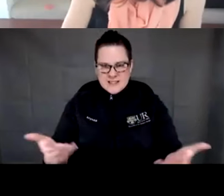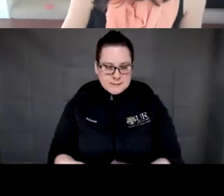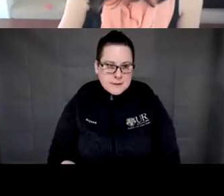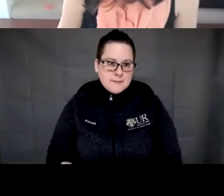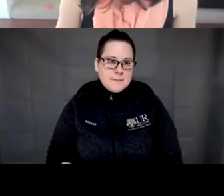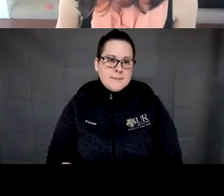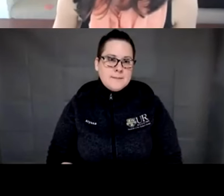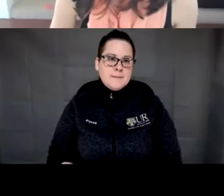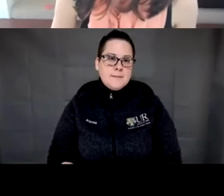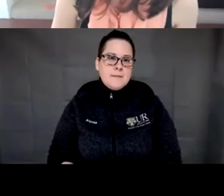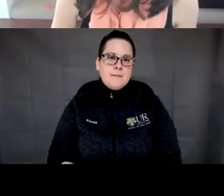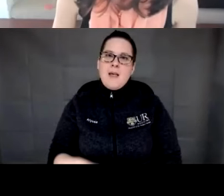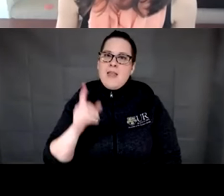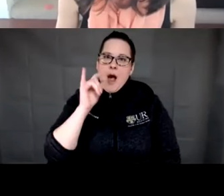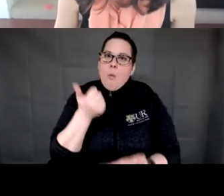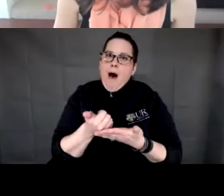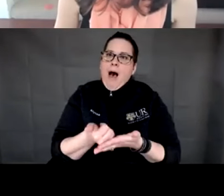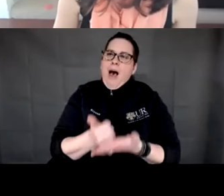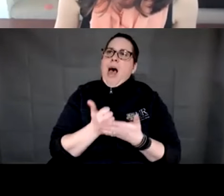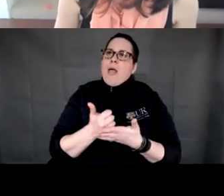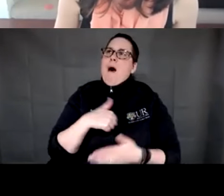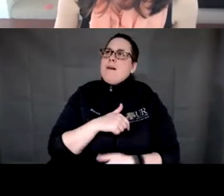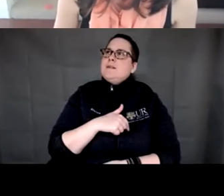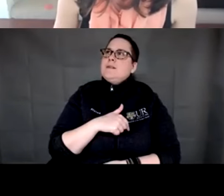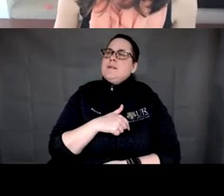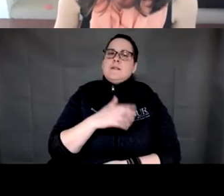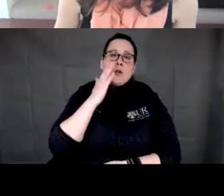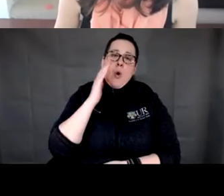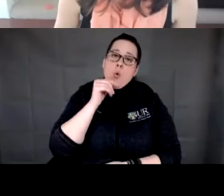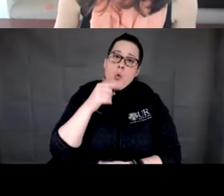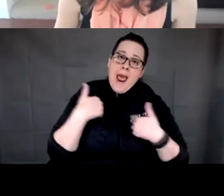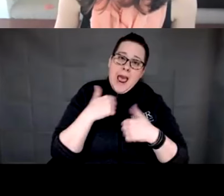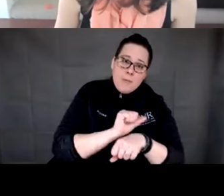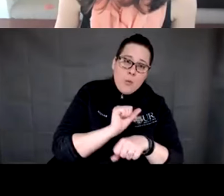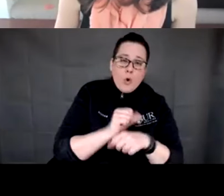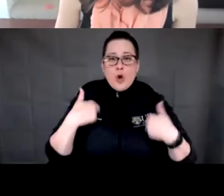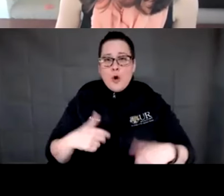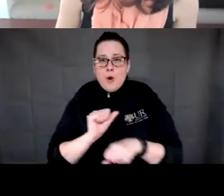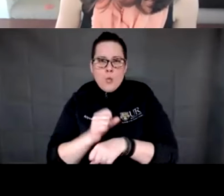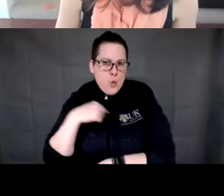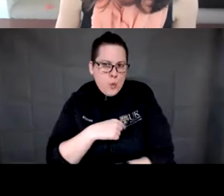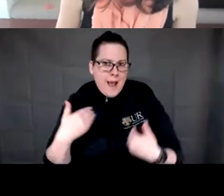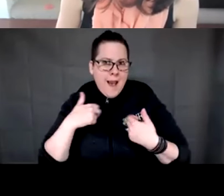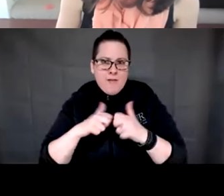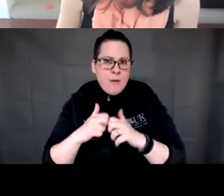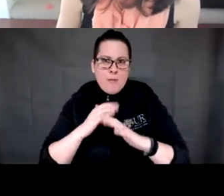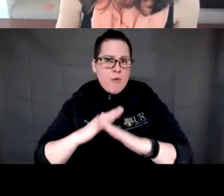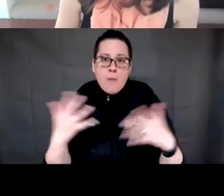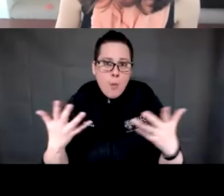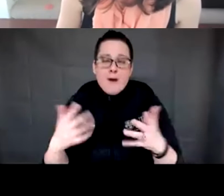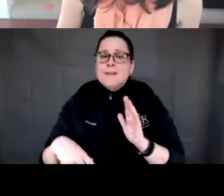will allow us to get around a big problem that many of us who do animal work and human work as well know, which is that